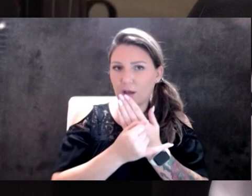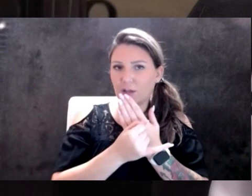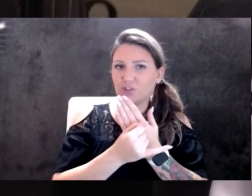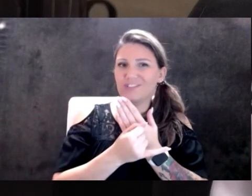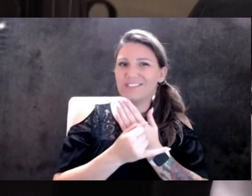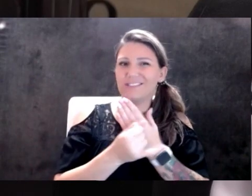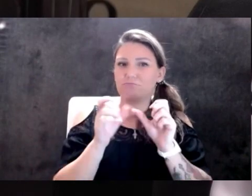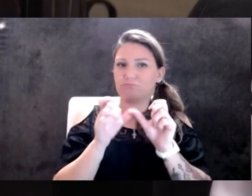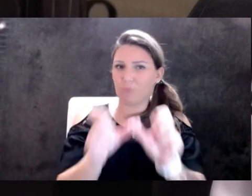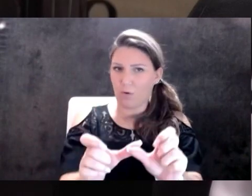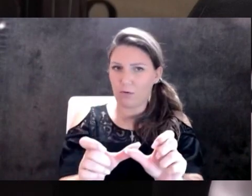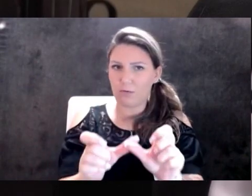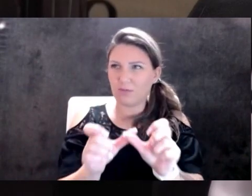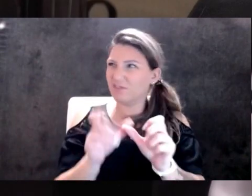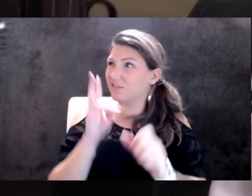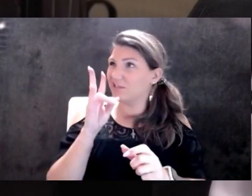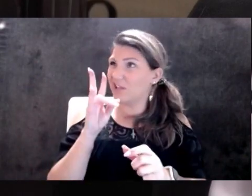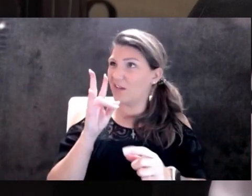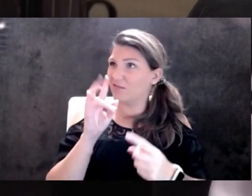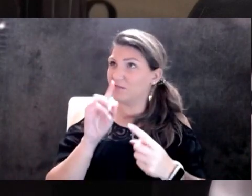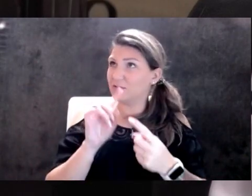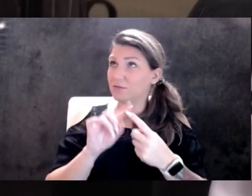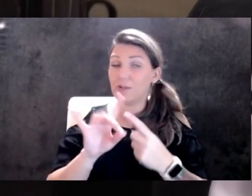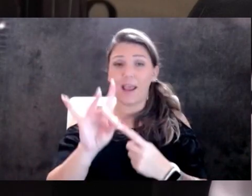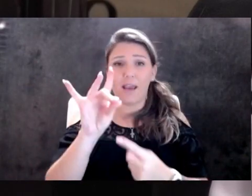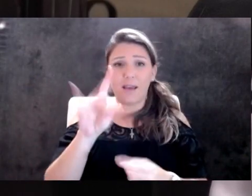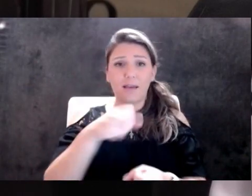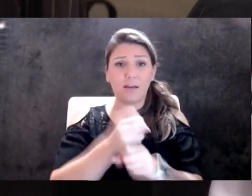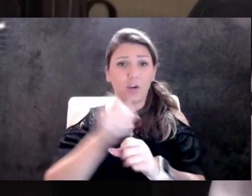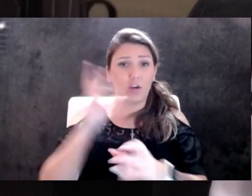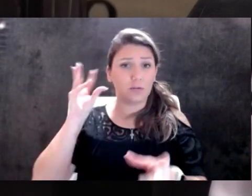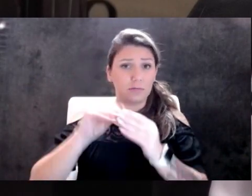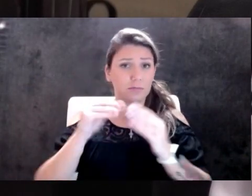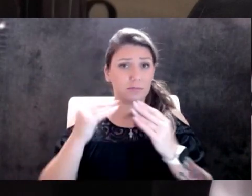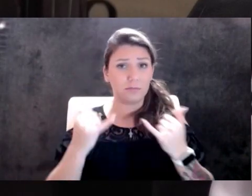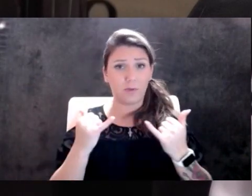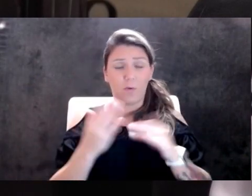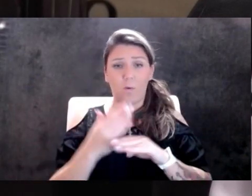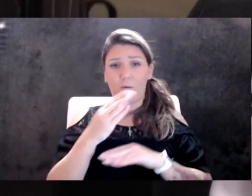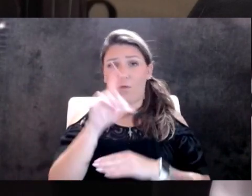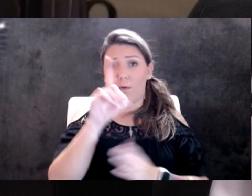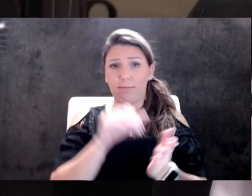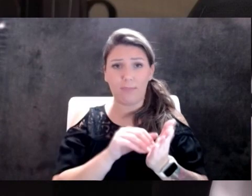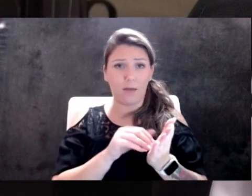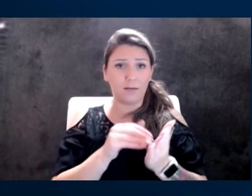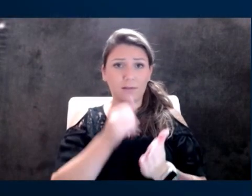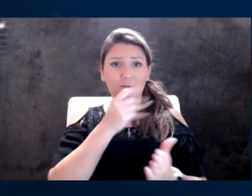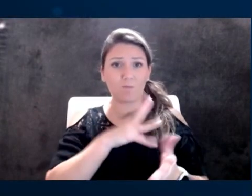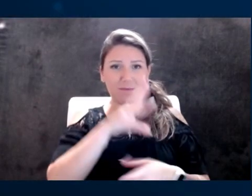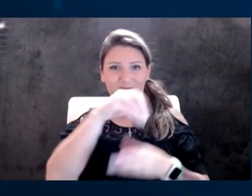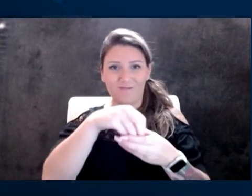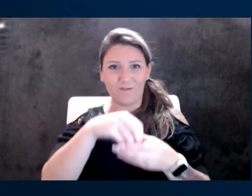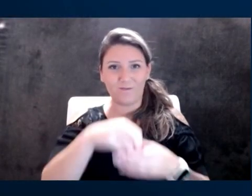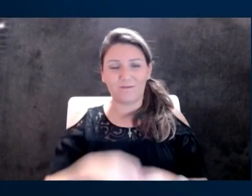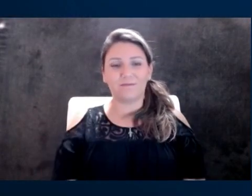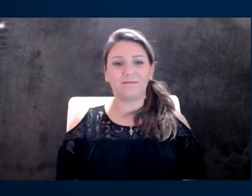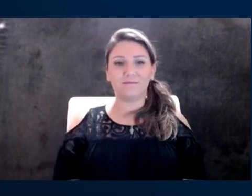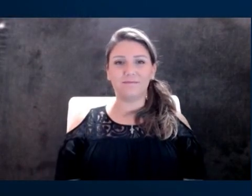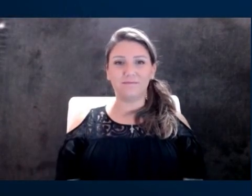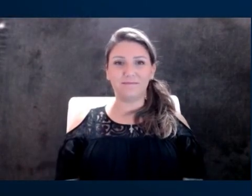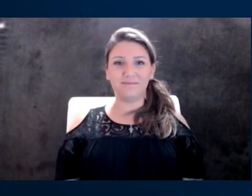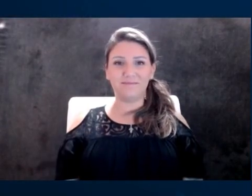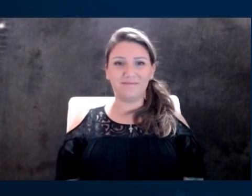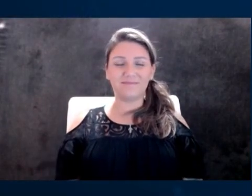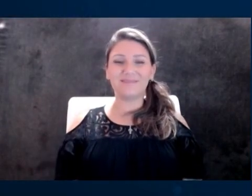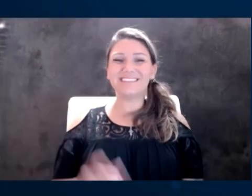for 7 or 8 years now, with over 1,000 women that are part of it. Which it brings me to my next question